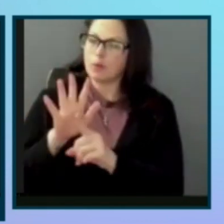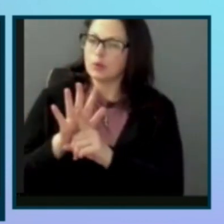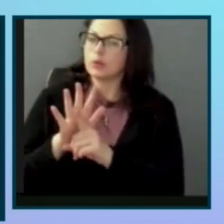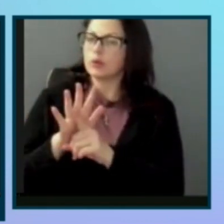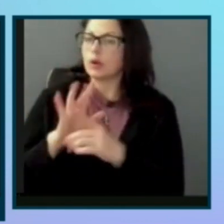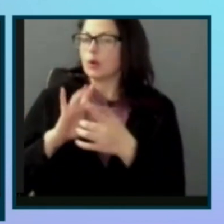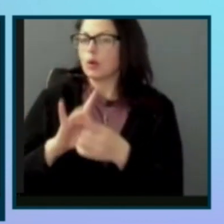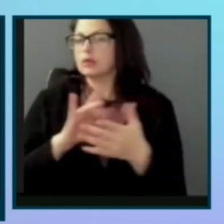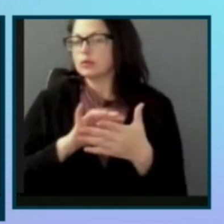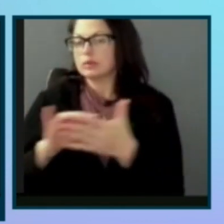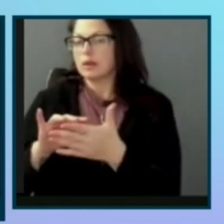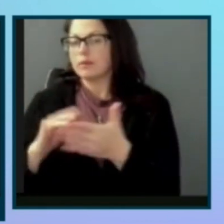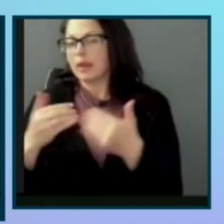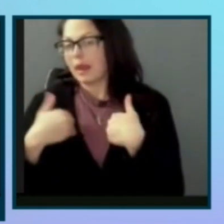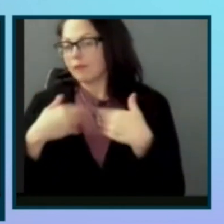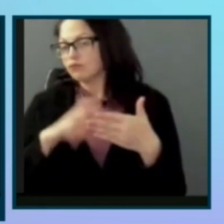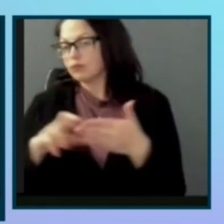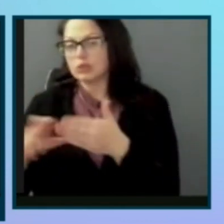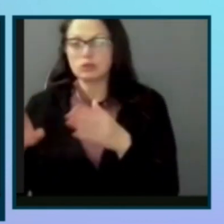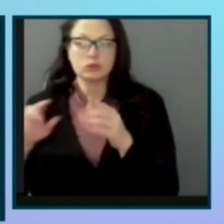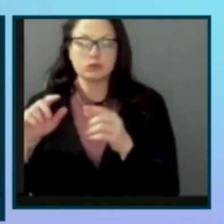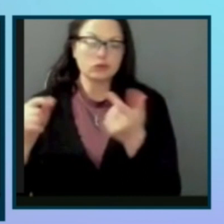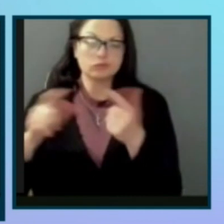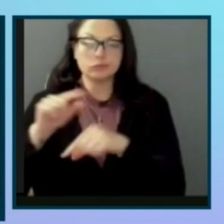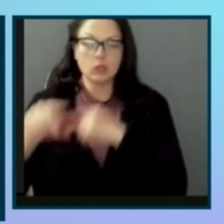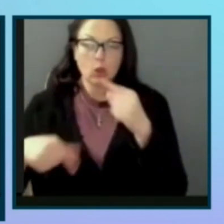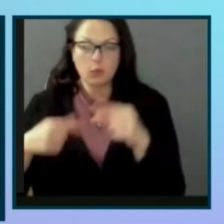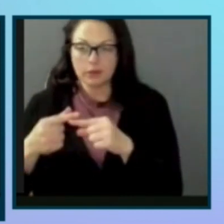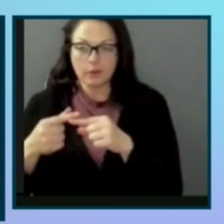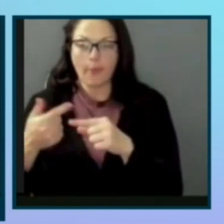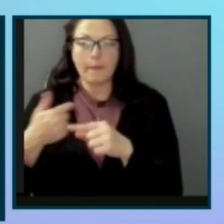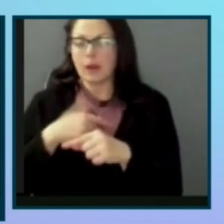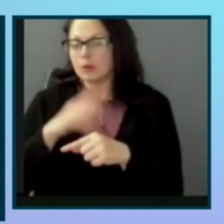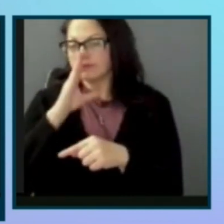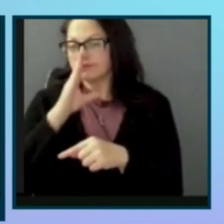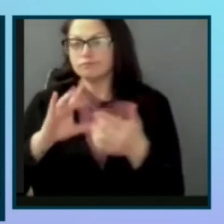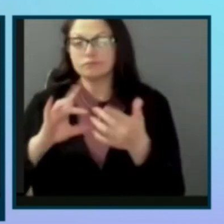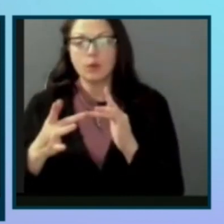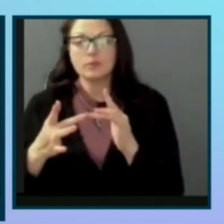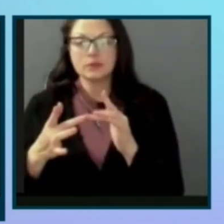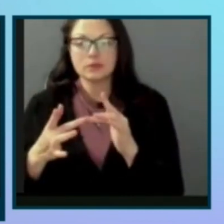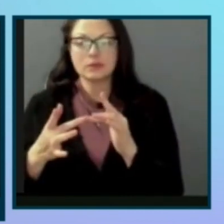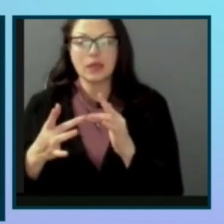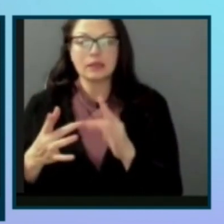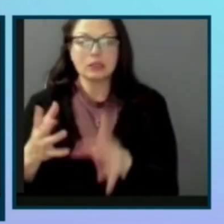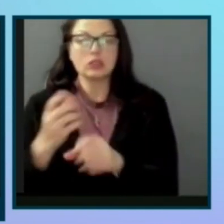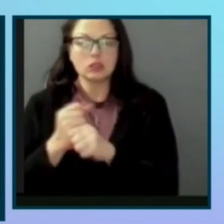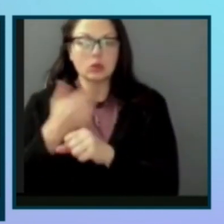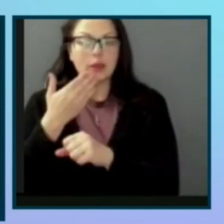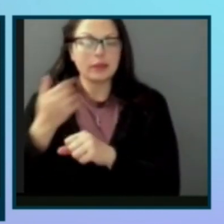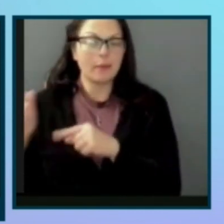have researched globally. And I would go directly to those websites to get the best